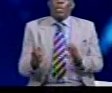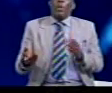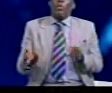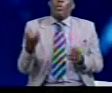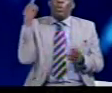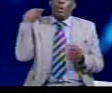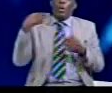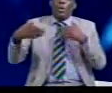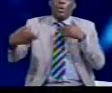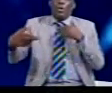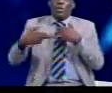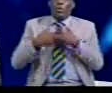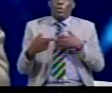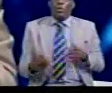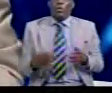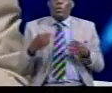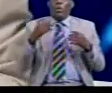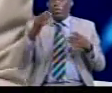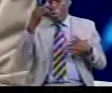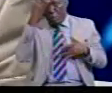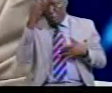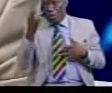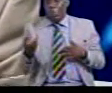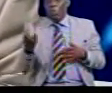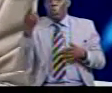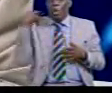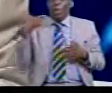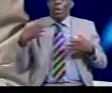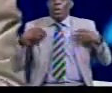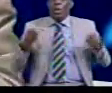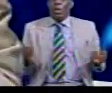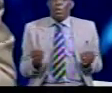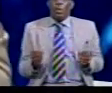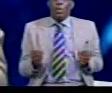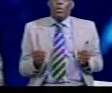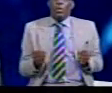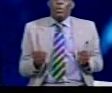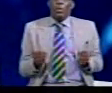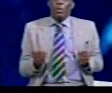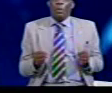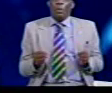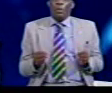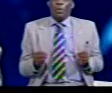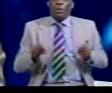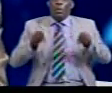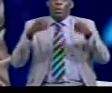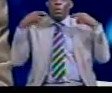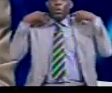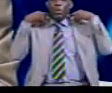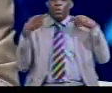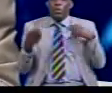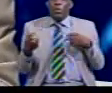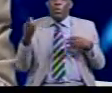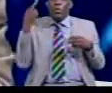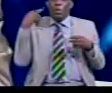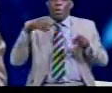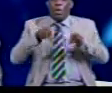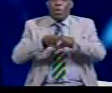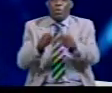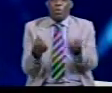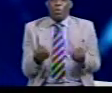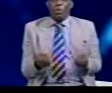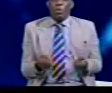les malades. The sick were healed. Il a brisé les jougs. The yokes were broken. Devant ces grands